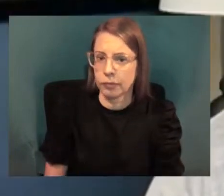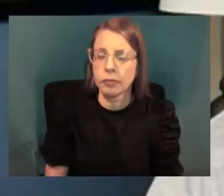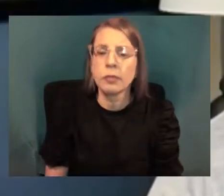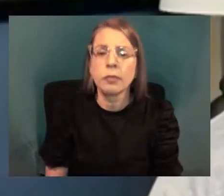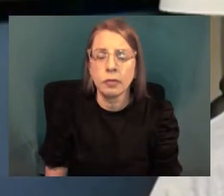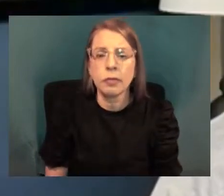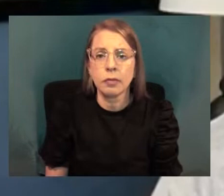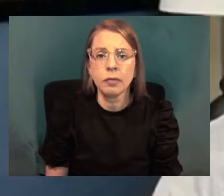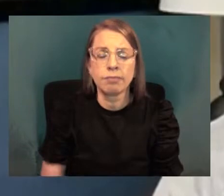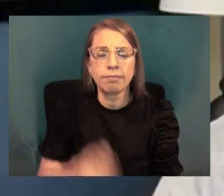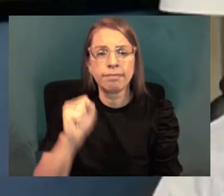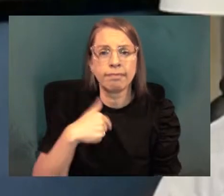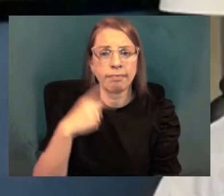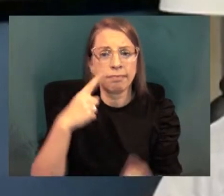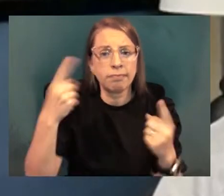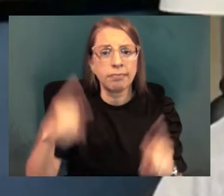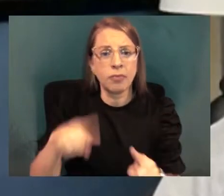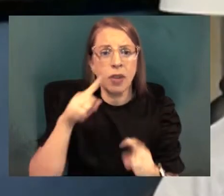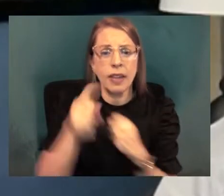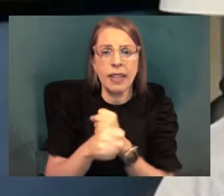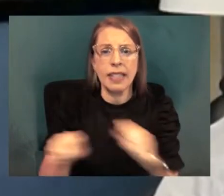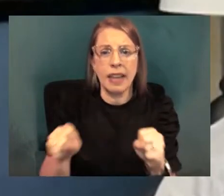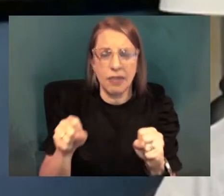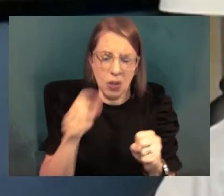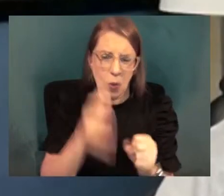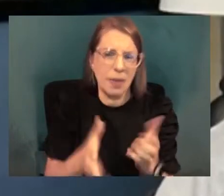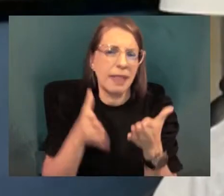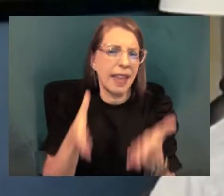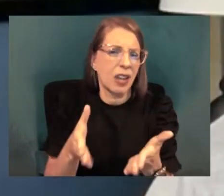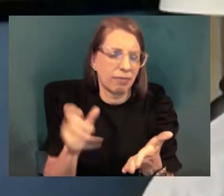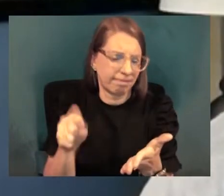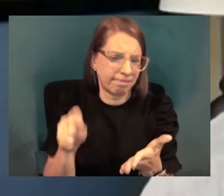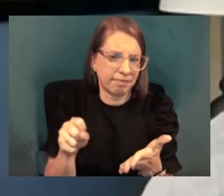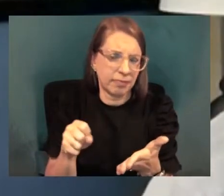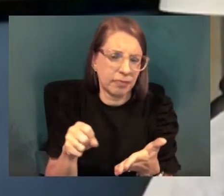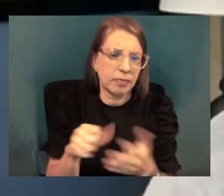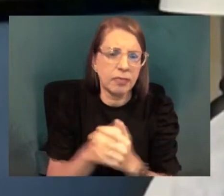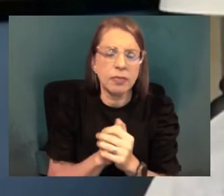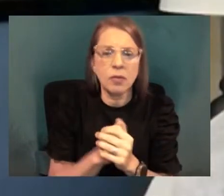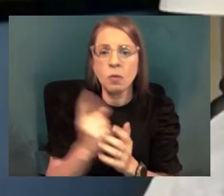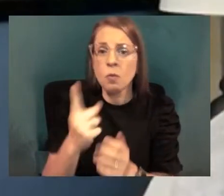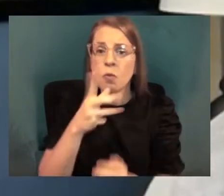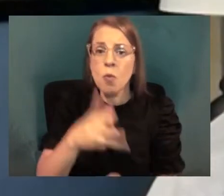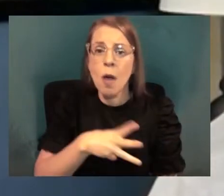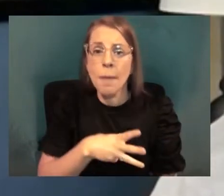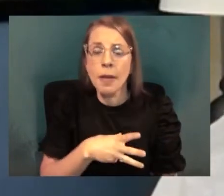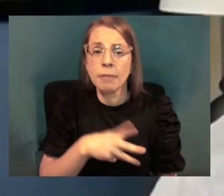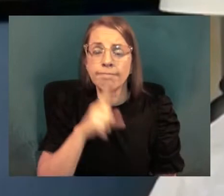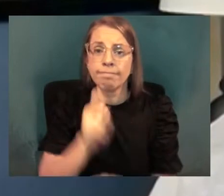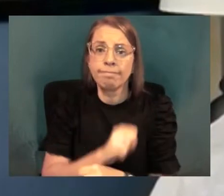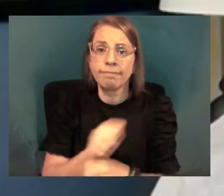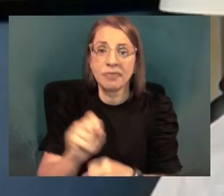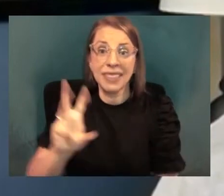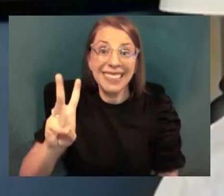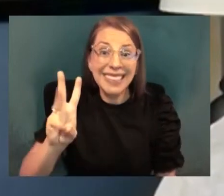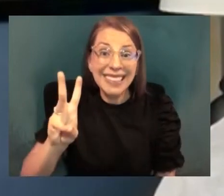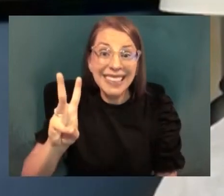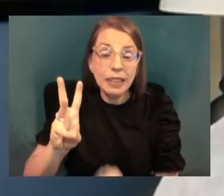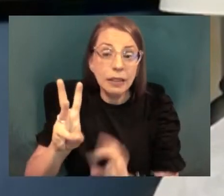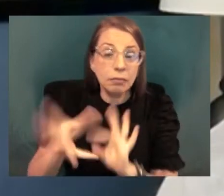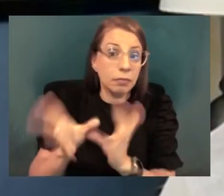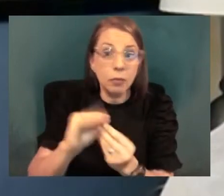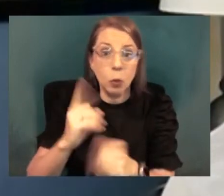Yeah, I agree. I think the safety is going to be there. We've heard those anecdotes. There was that one woman who actually received 6 doses all at one